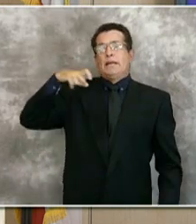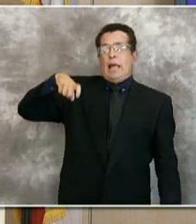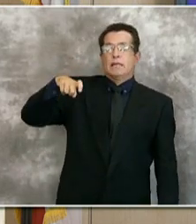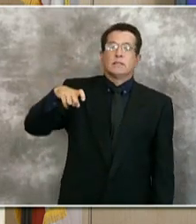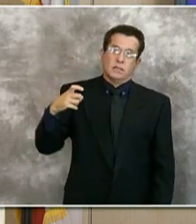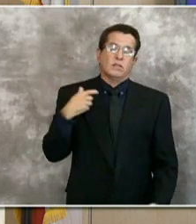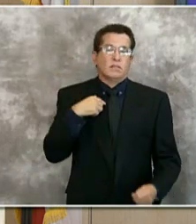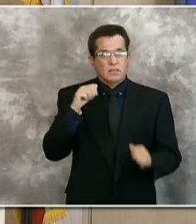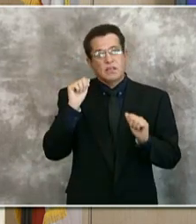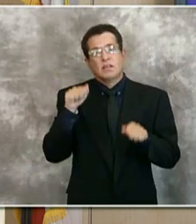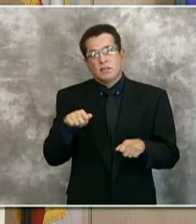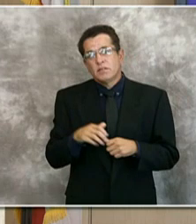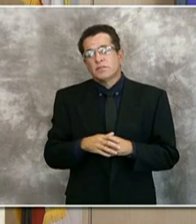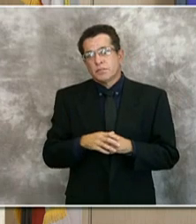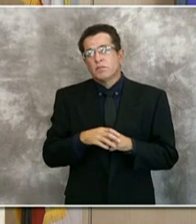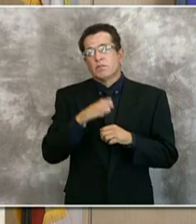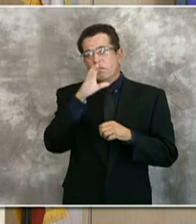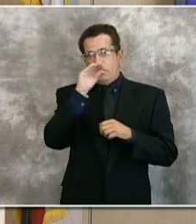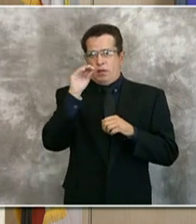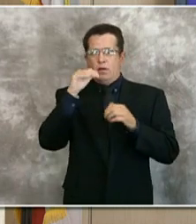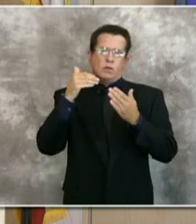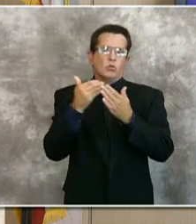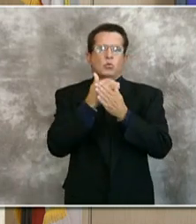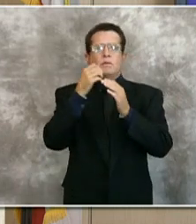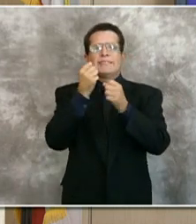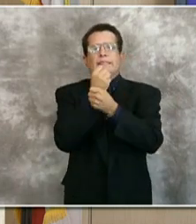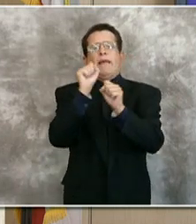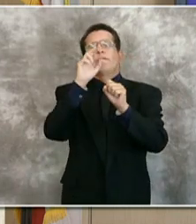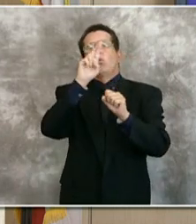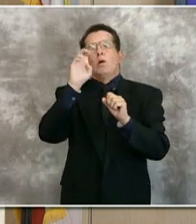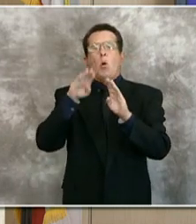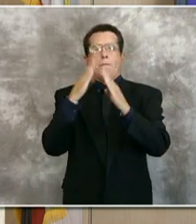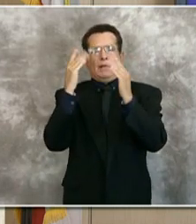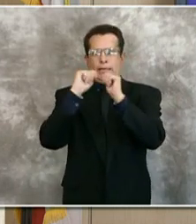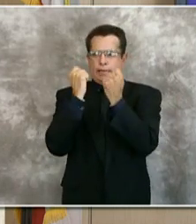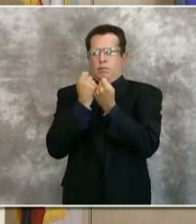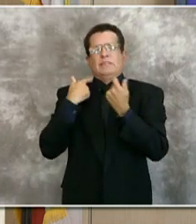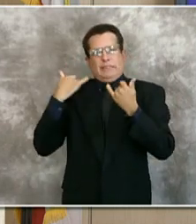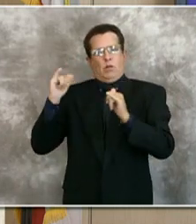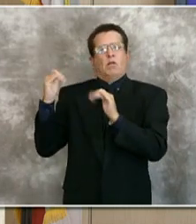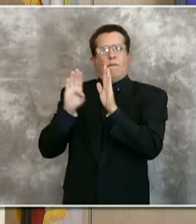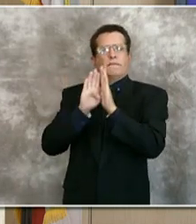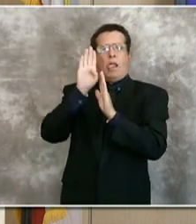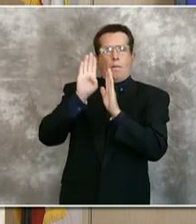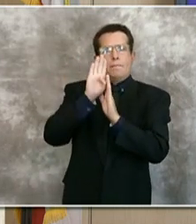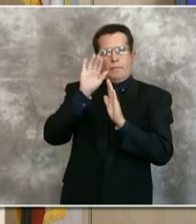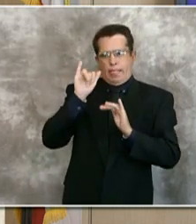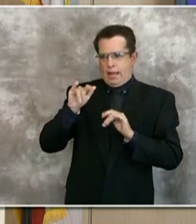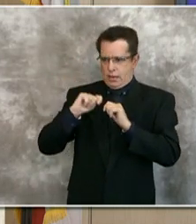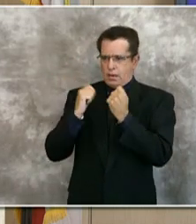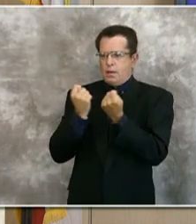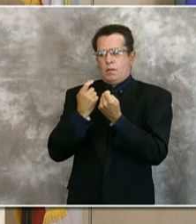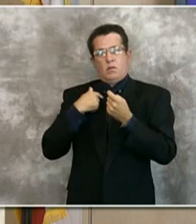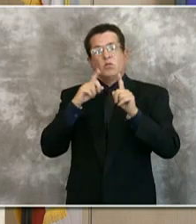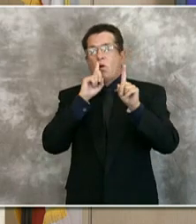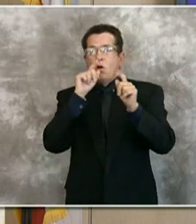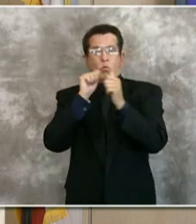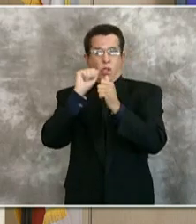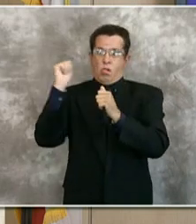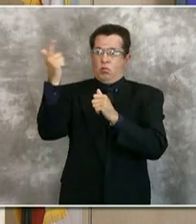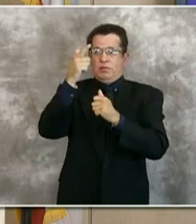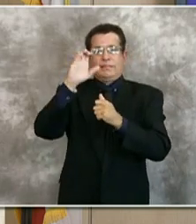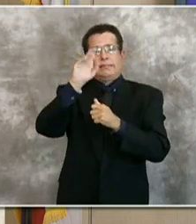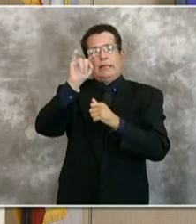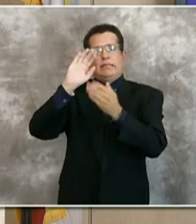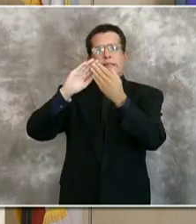necessary. The details of the Safe Reopening Compliance Team are still being formulated, but we are talking to all the cities in the